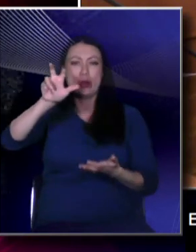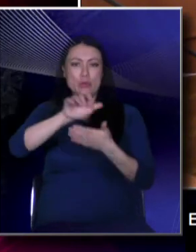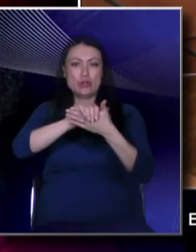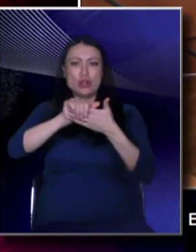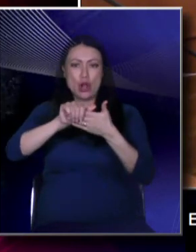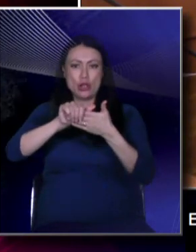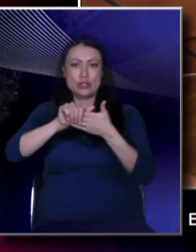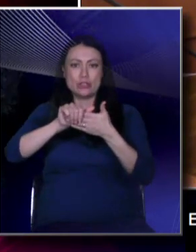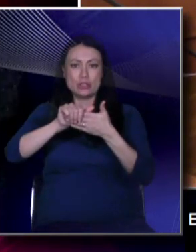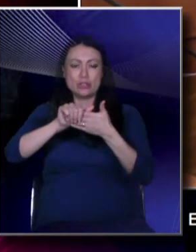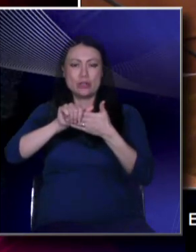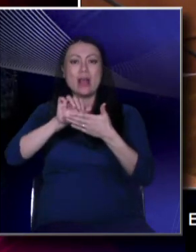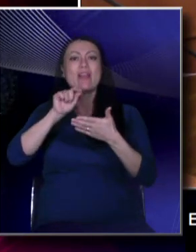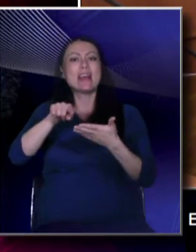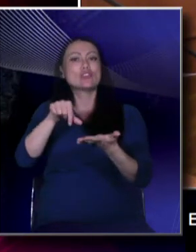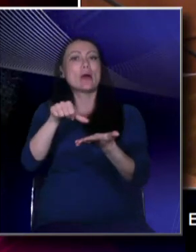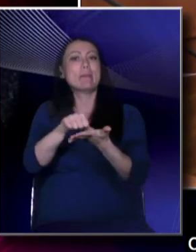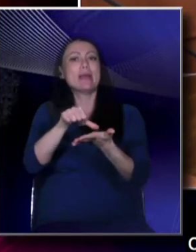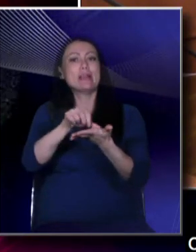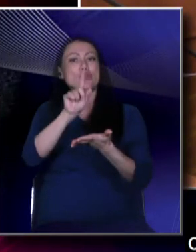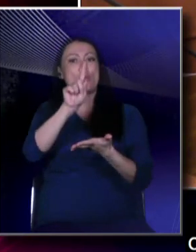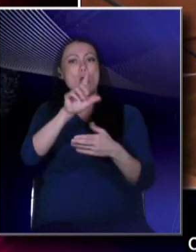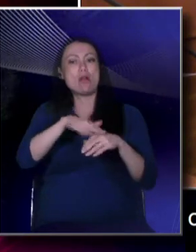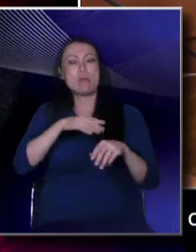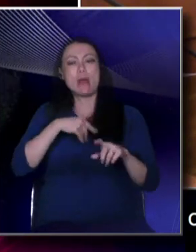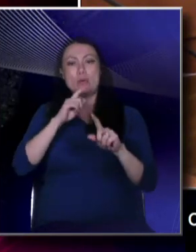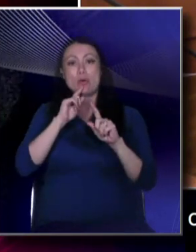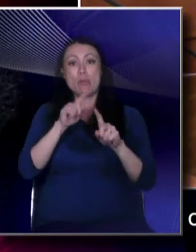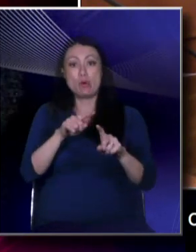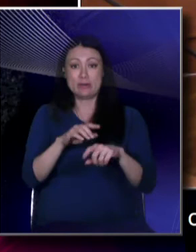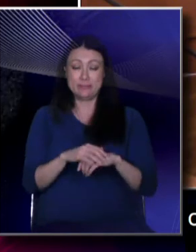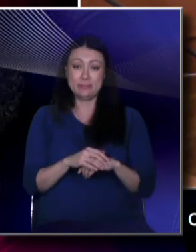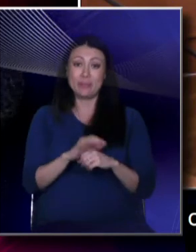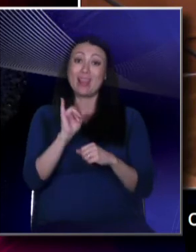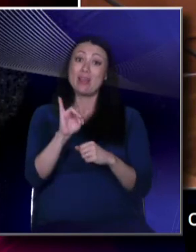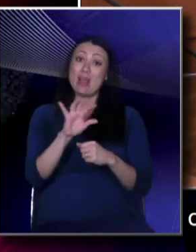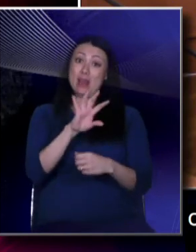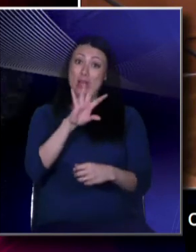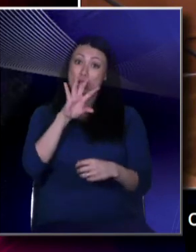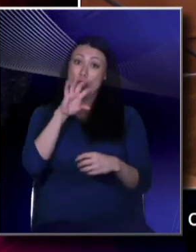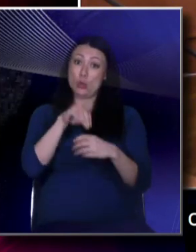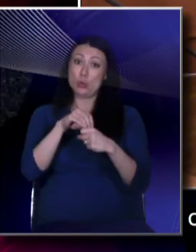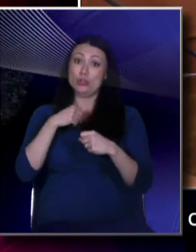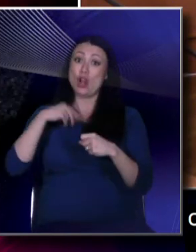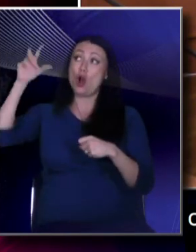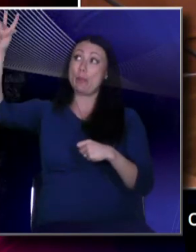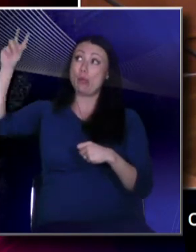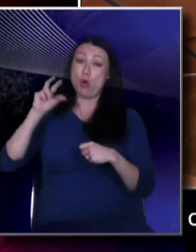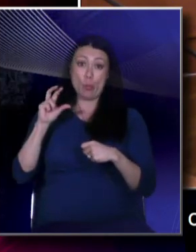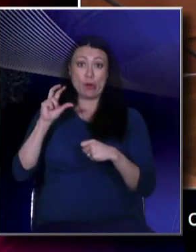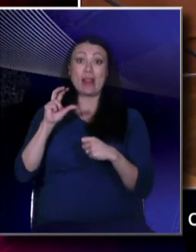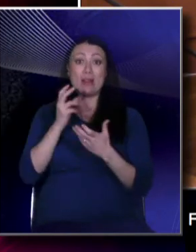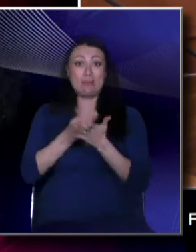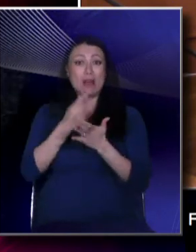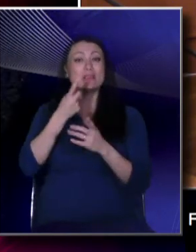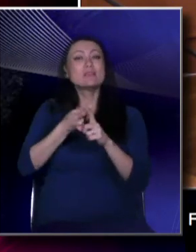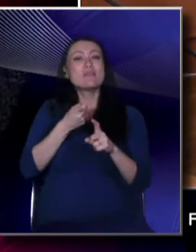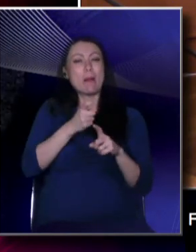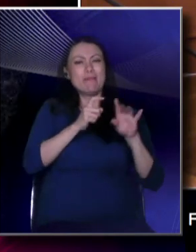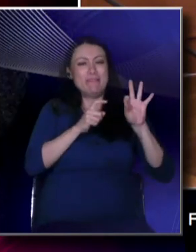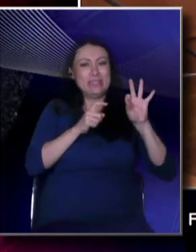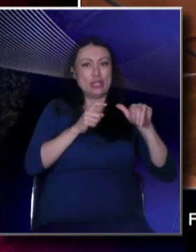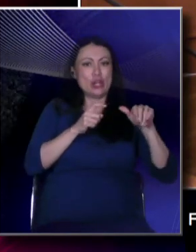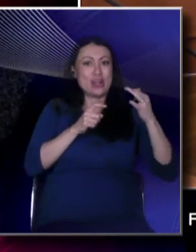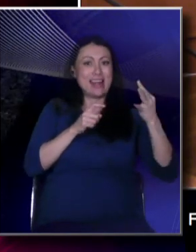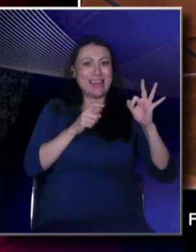$791,300 as identified on page 1 of my report, and it includes our appropriated funds from fiscal year 19 to fiscal